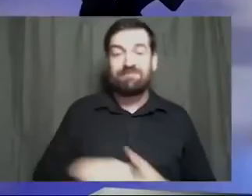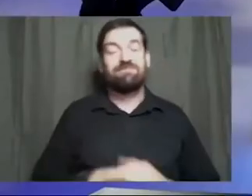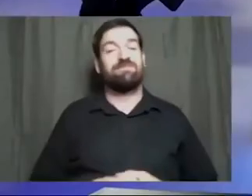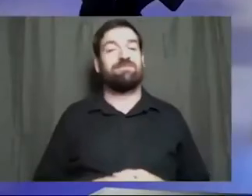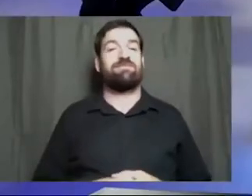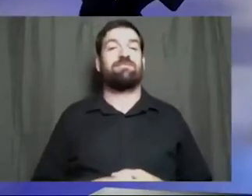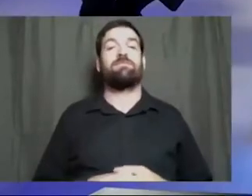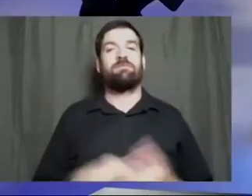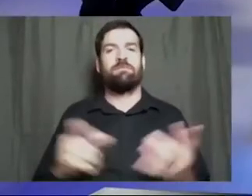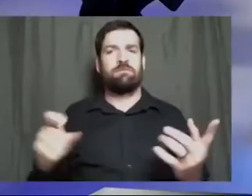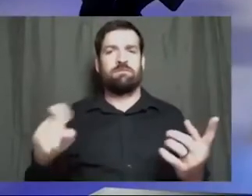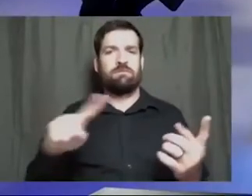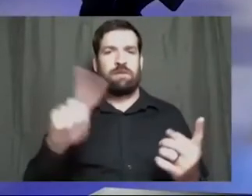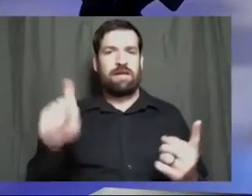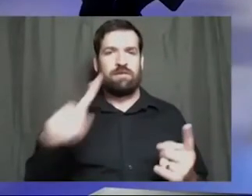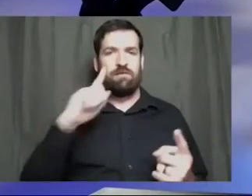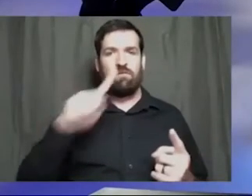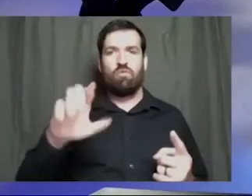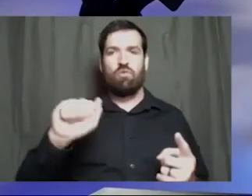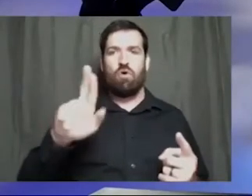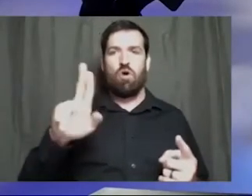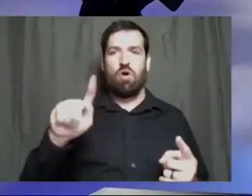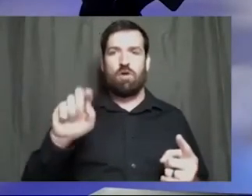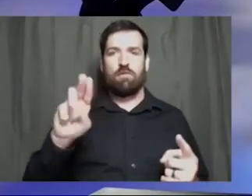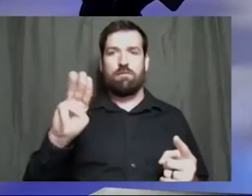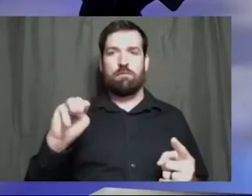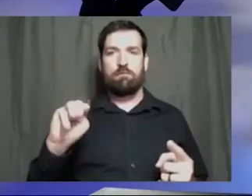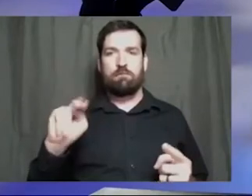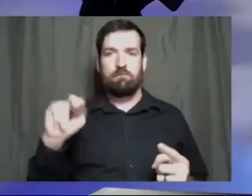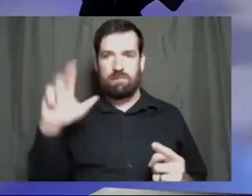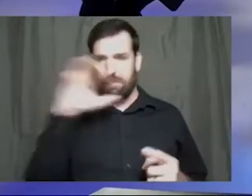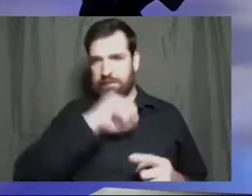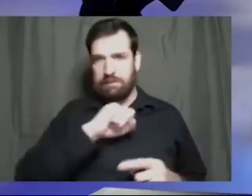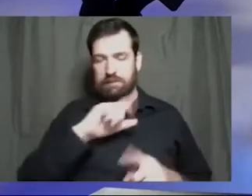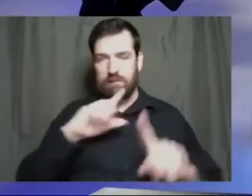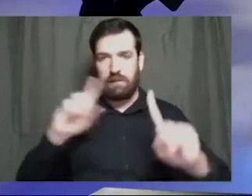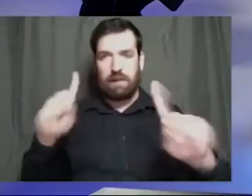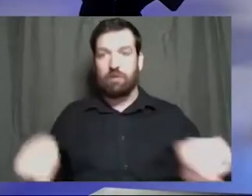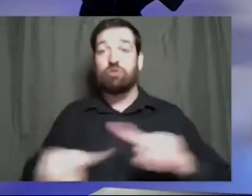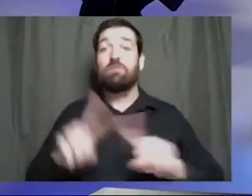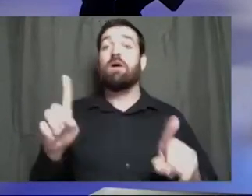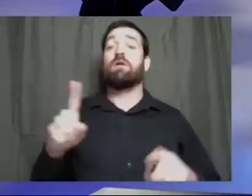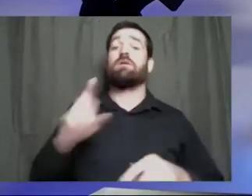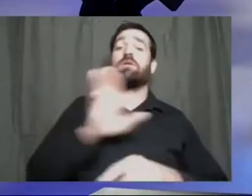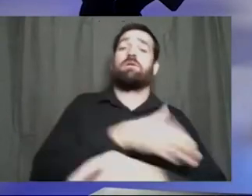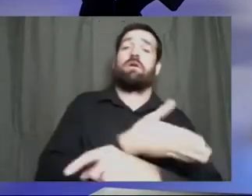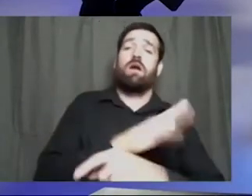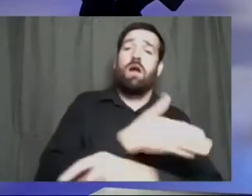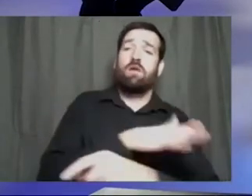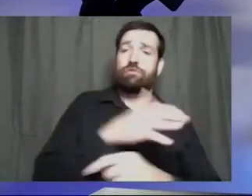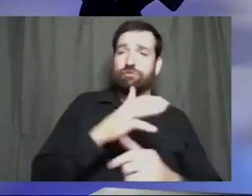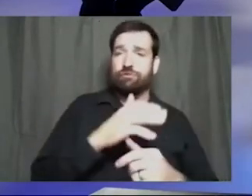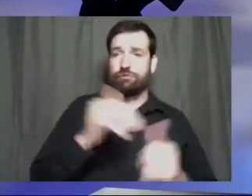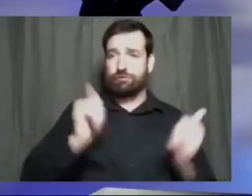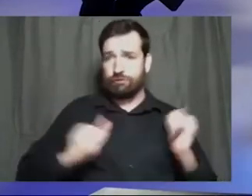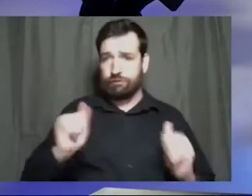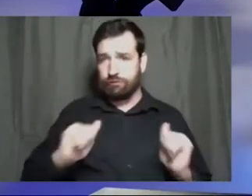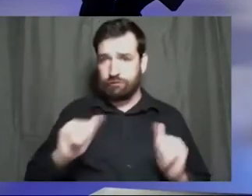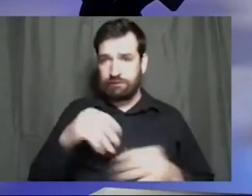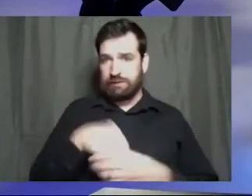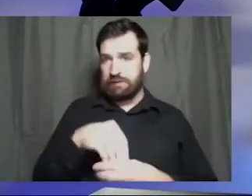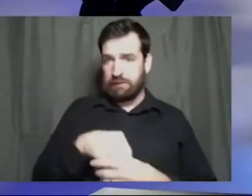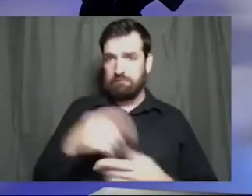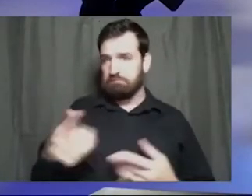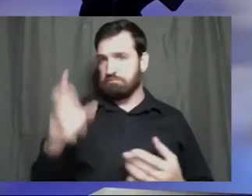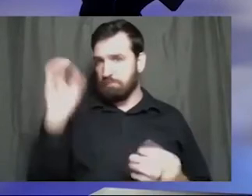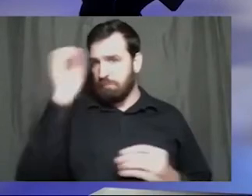Autumn. She said, apologies, I missed her answer on this. She mentioned concerts, concerns about concerts, indoor concerts. What's your opinion about the safety